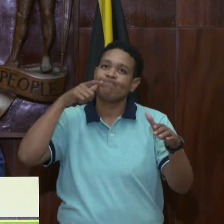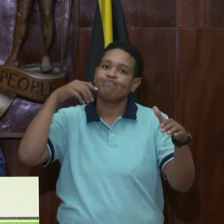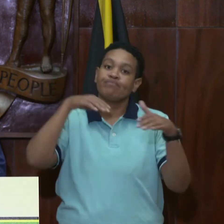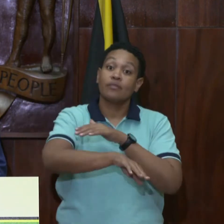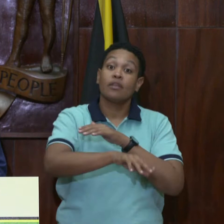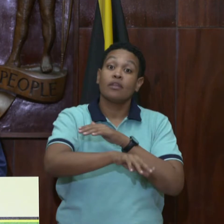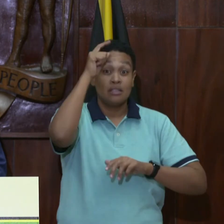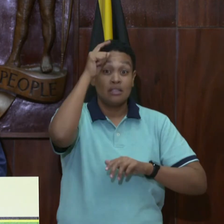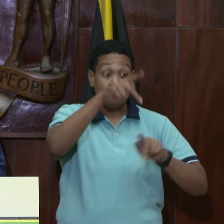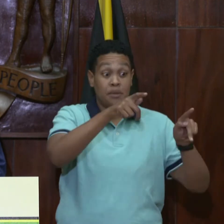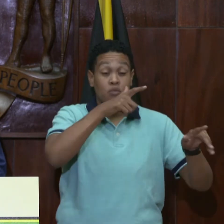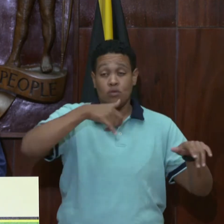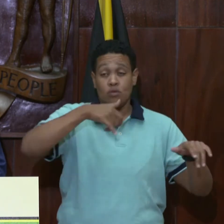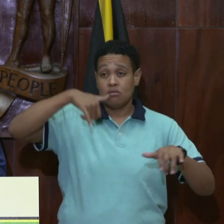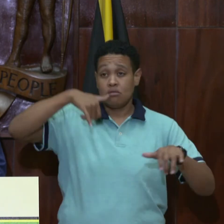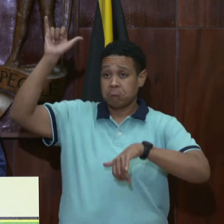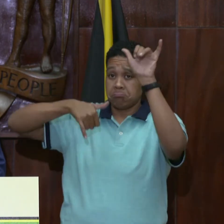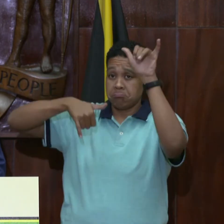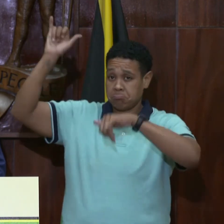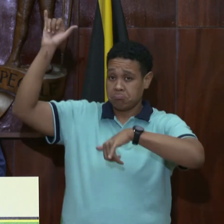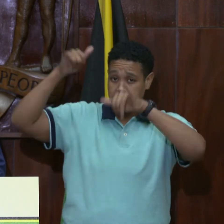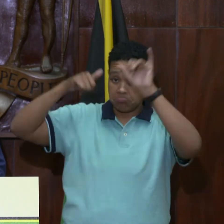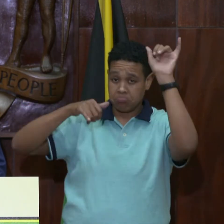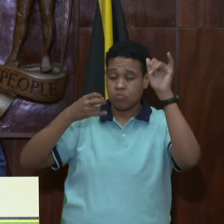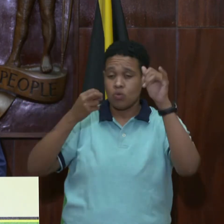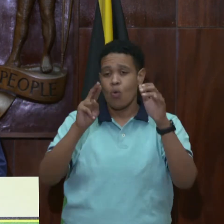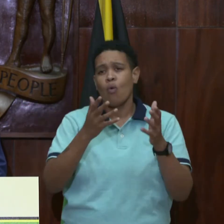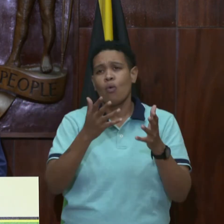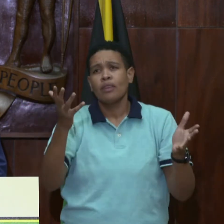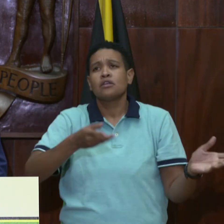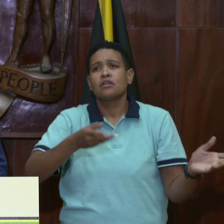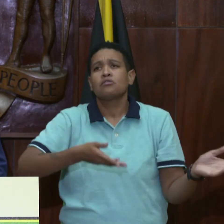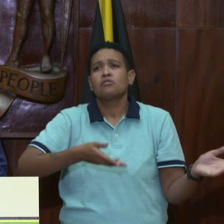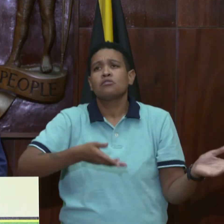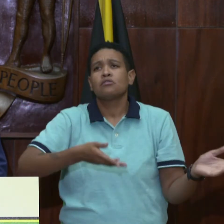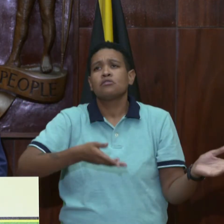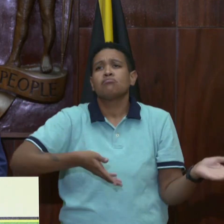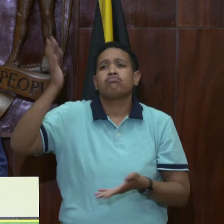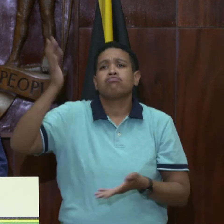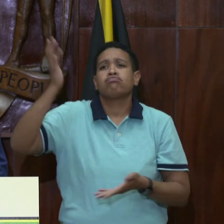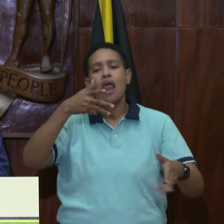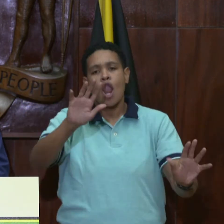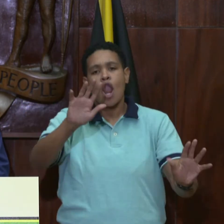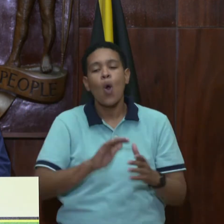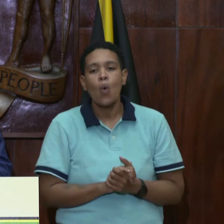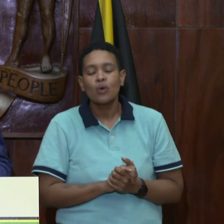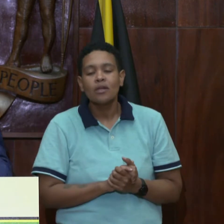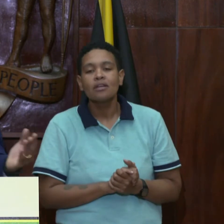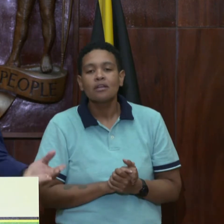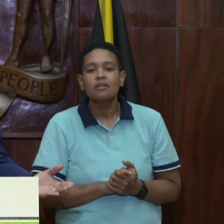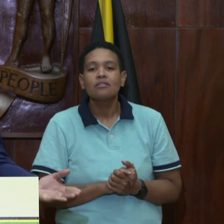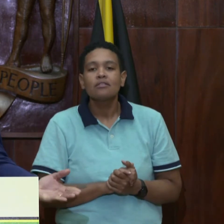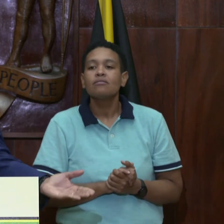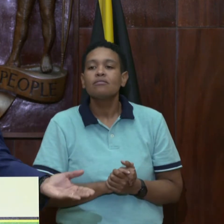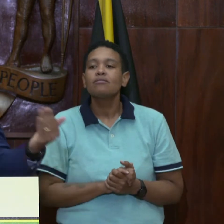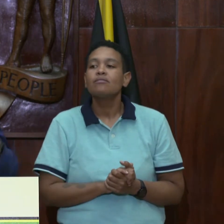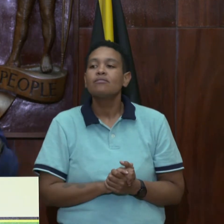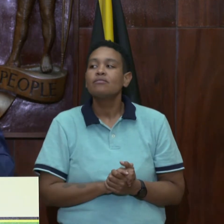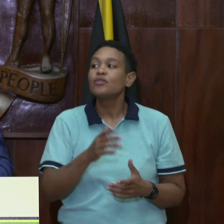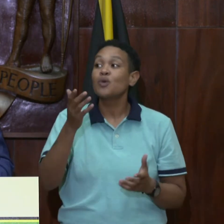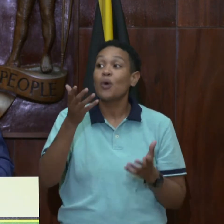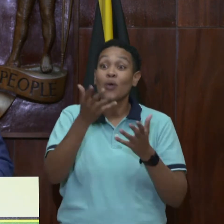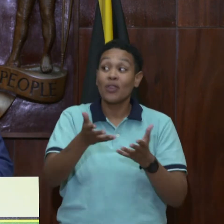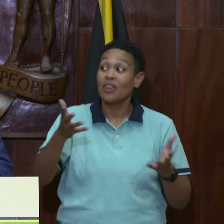Outgoing passenger and cargo will be allowed. So cargo coming